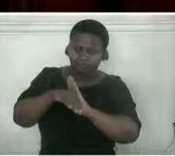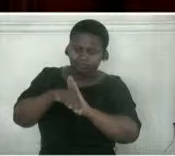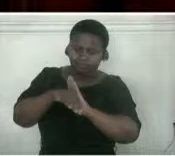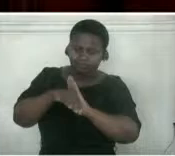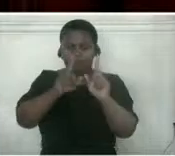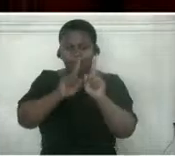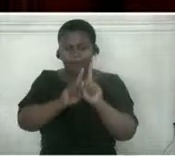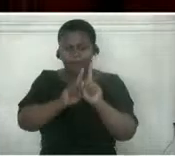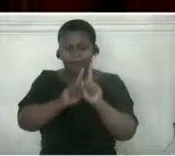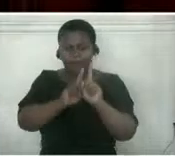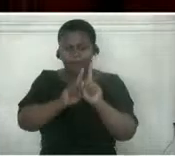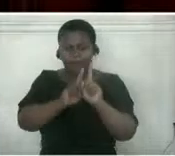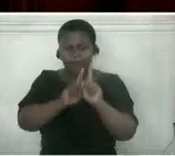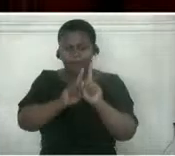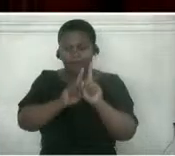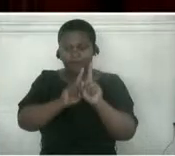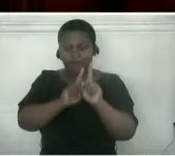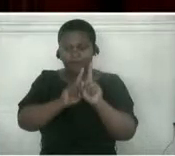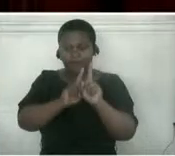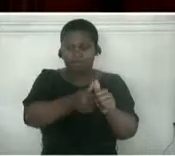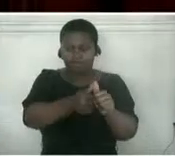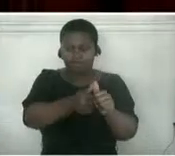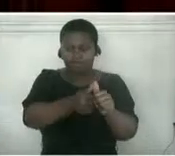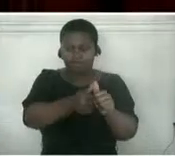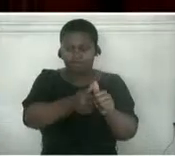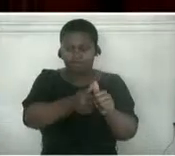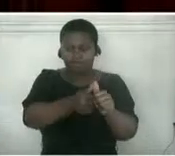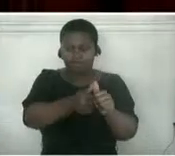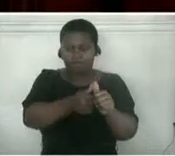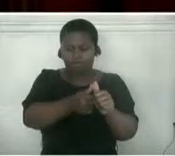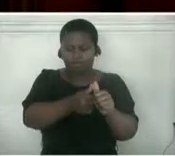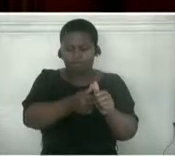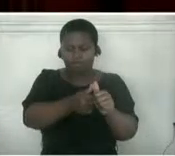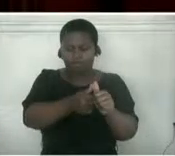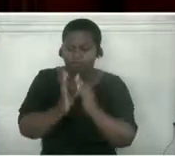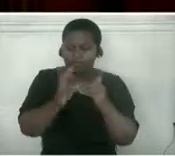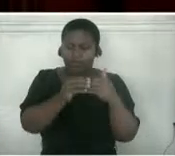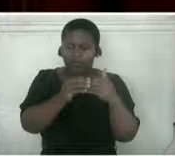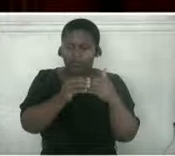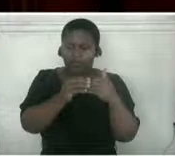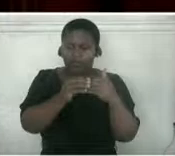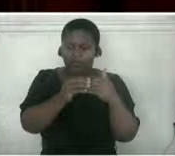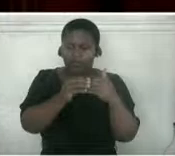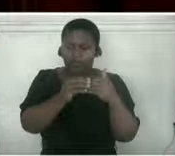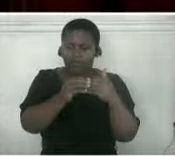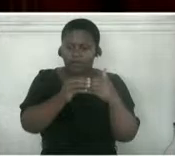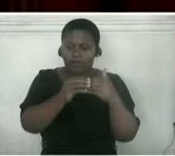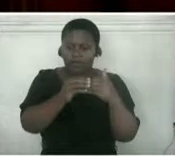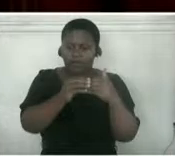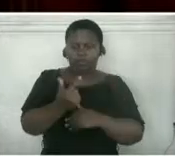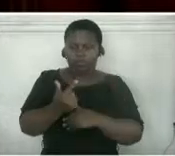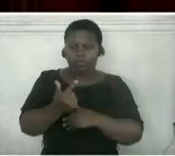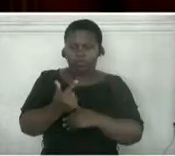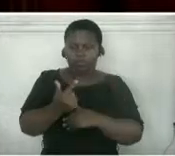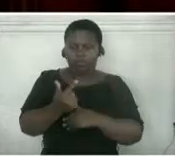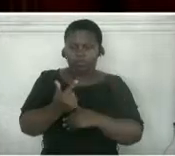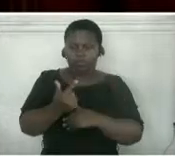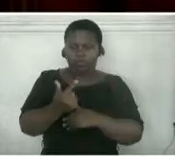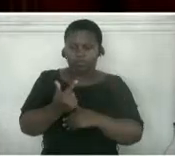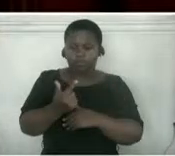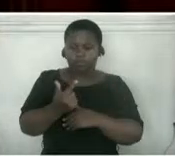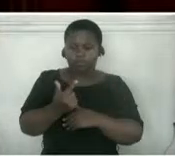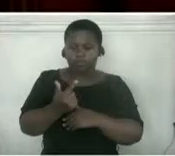following the non-pharmaceutical measures. We call on leaders in all avenues of life to lead